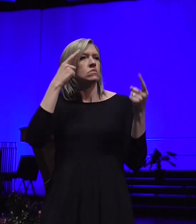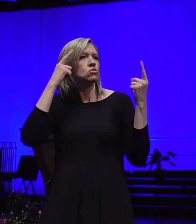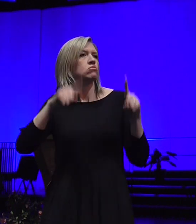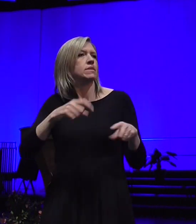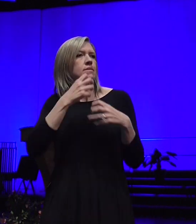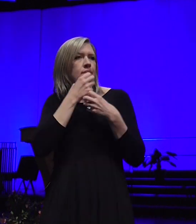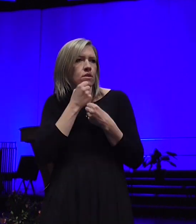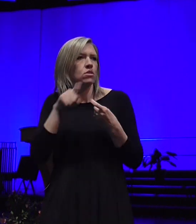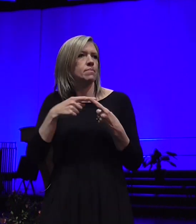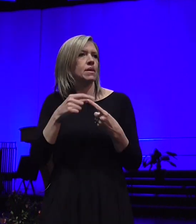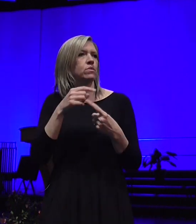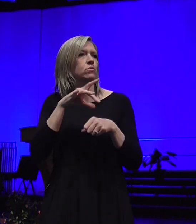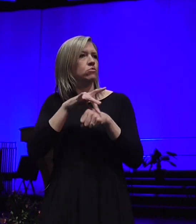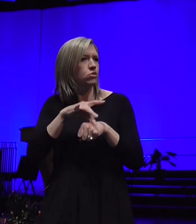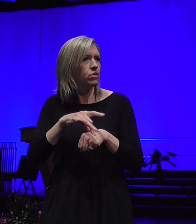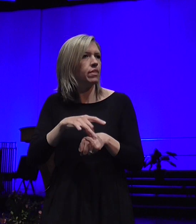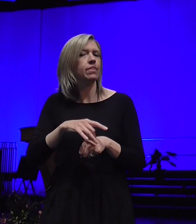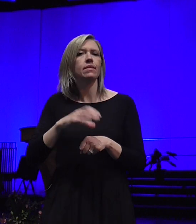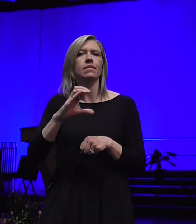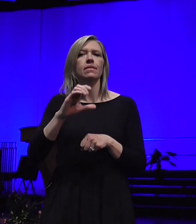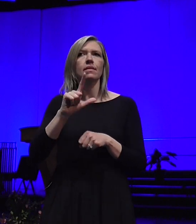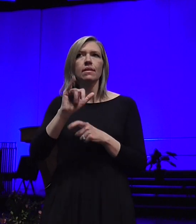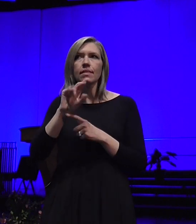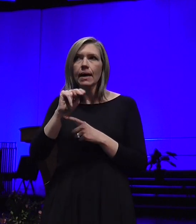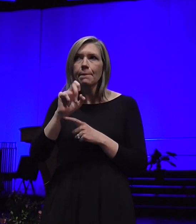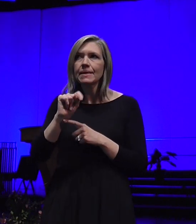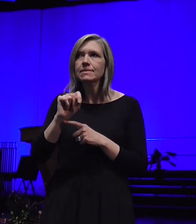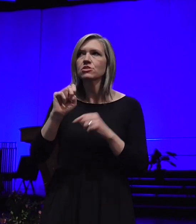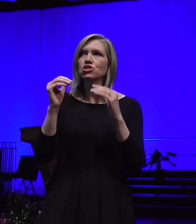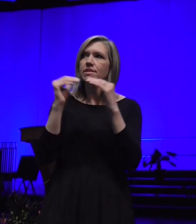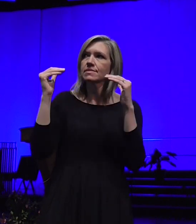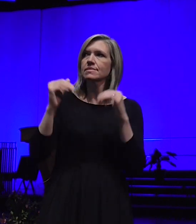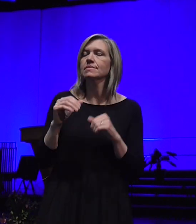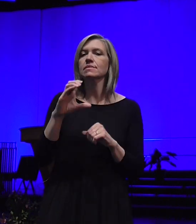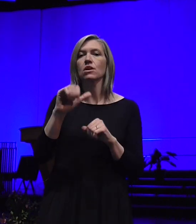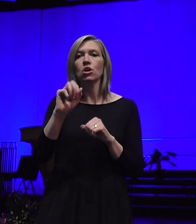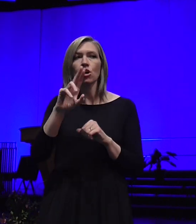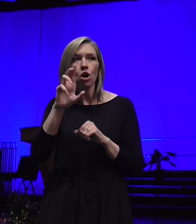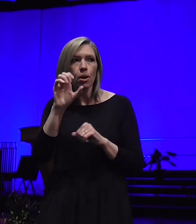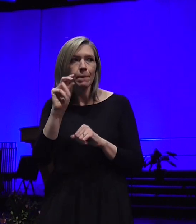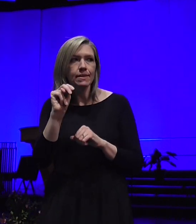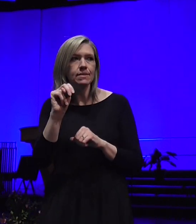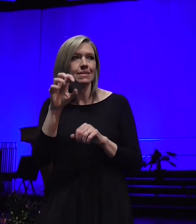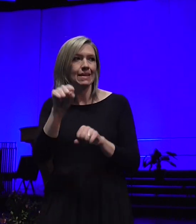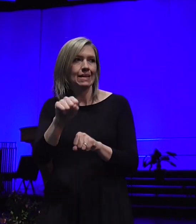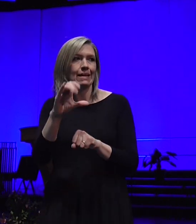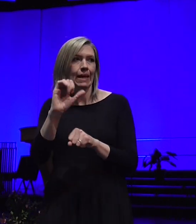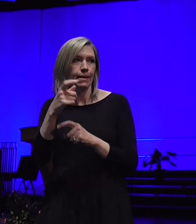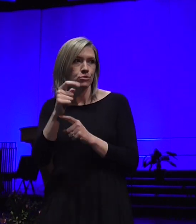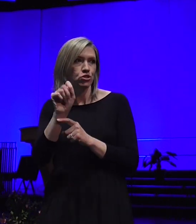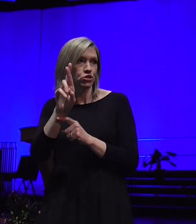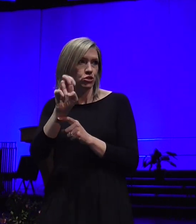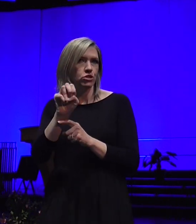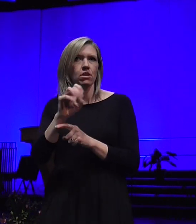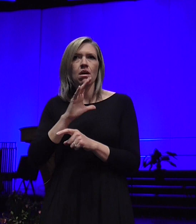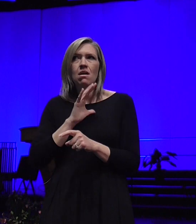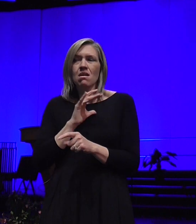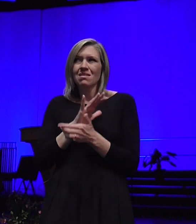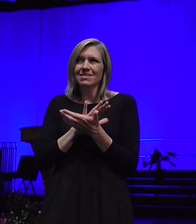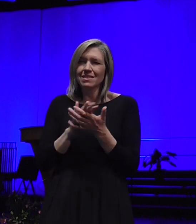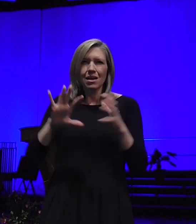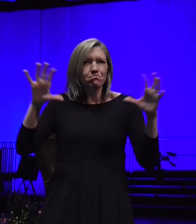sacred earth, about climate justice, about carbon capture. And it was so good to be with people that were that